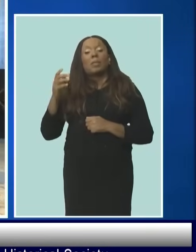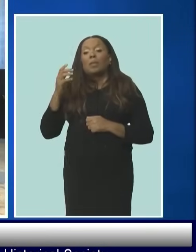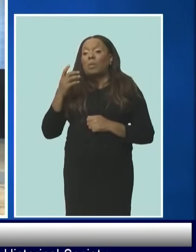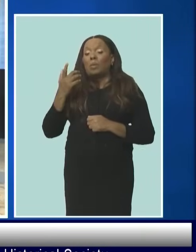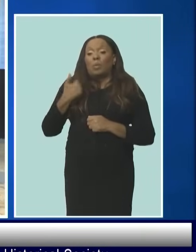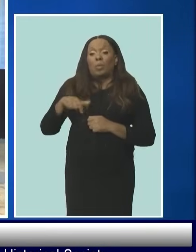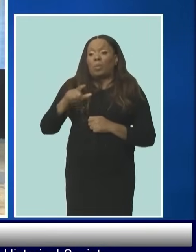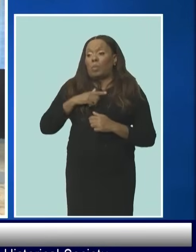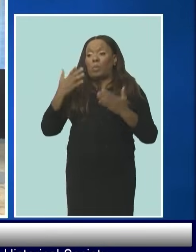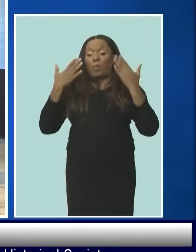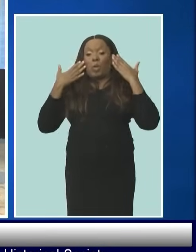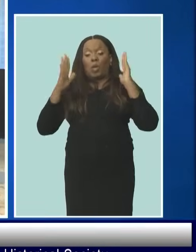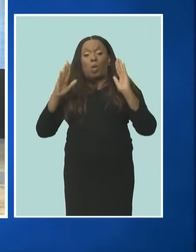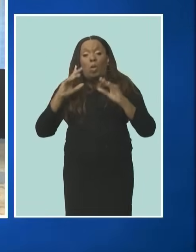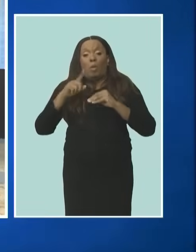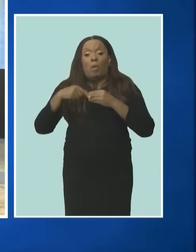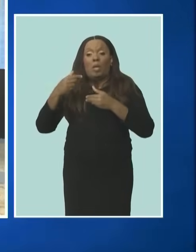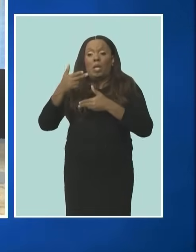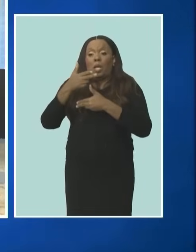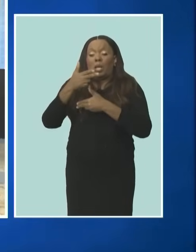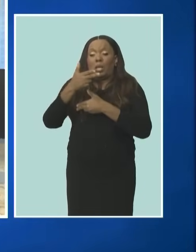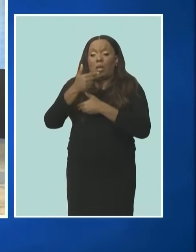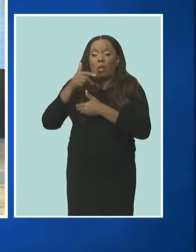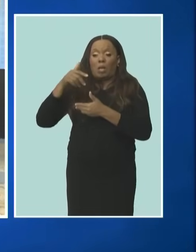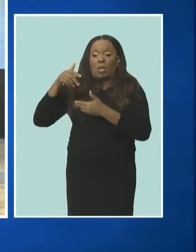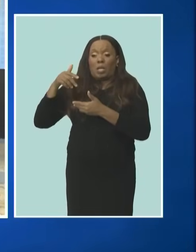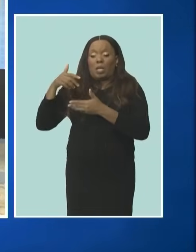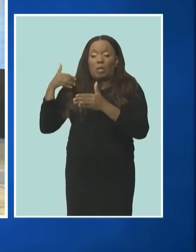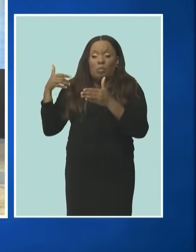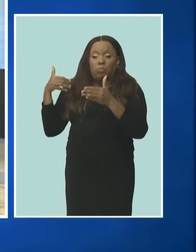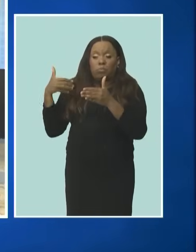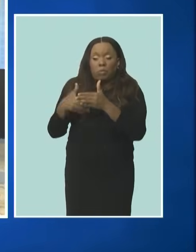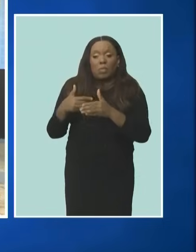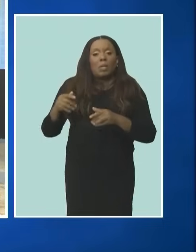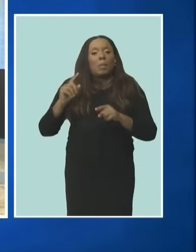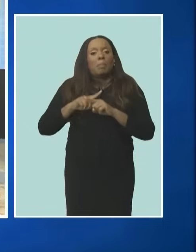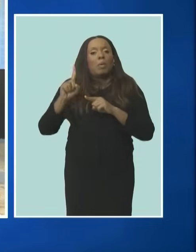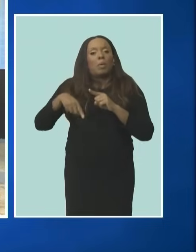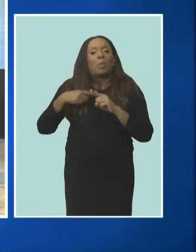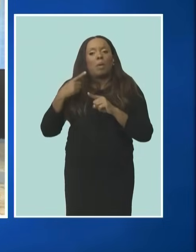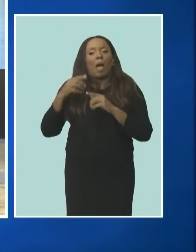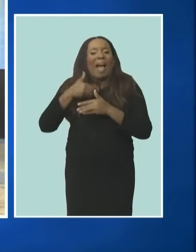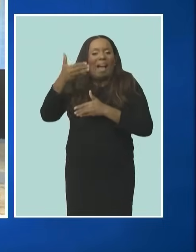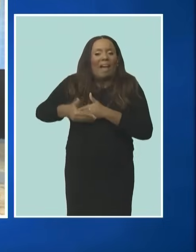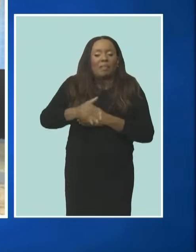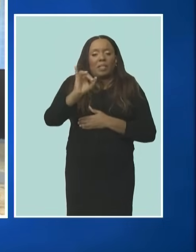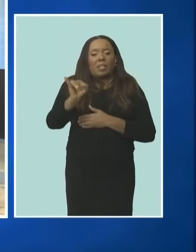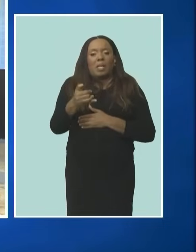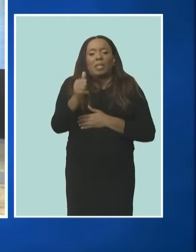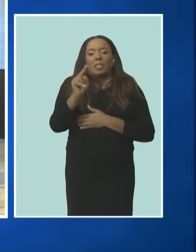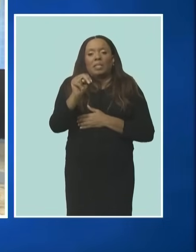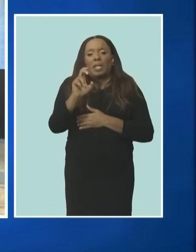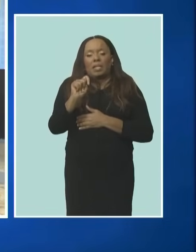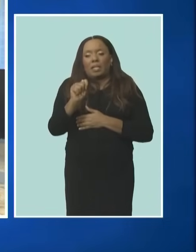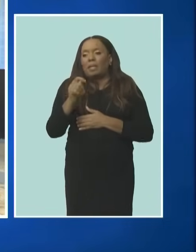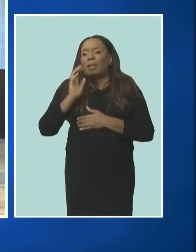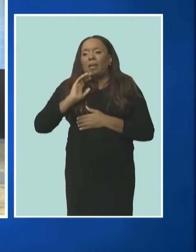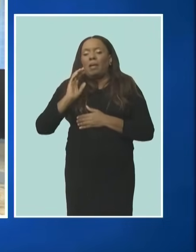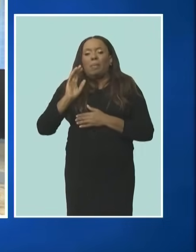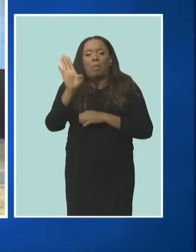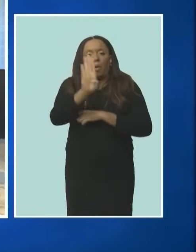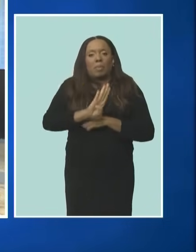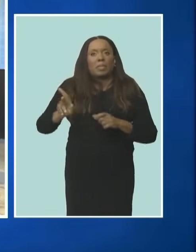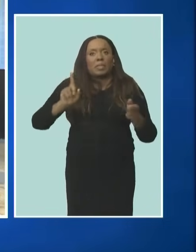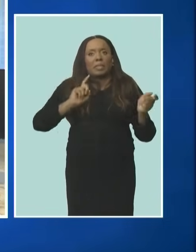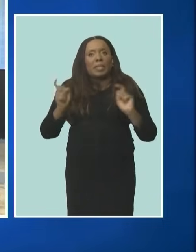approach, there were changes to our healthcare system, there were changes to our social systems, there were changes to our infrastructure